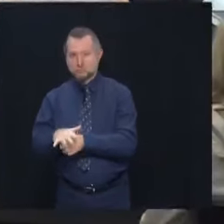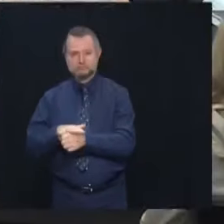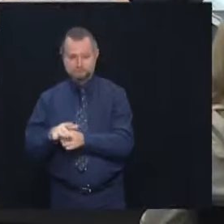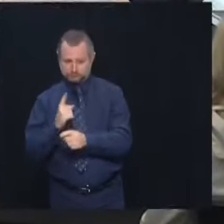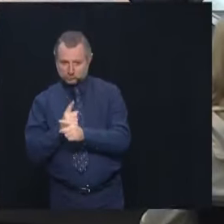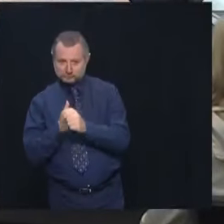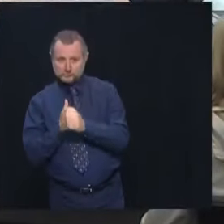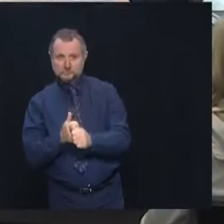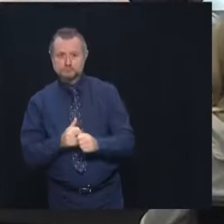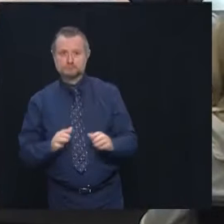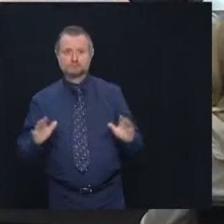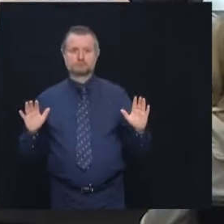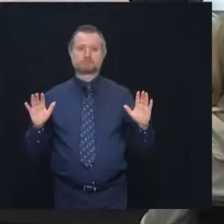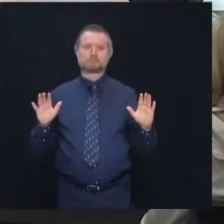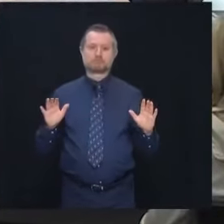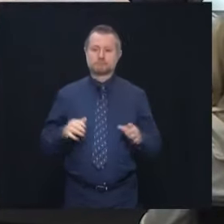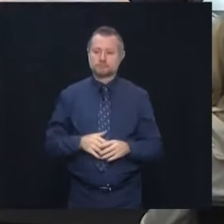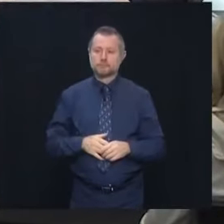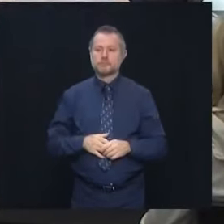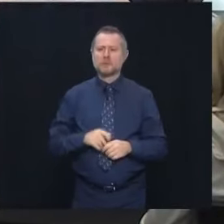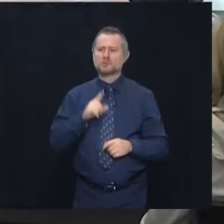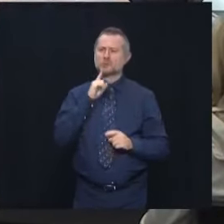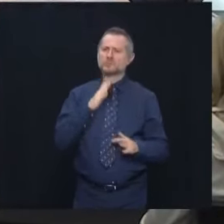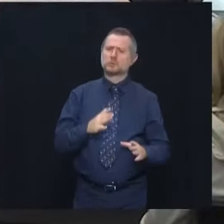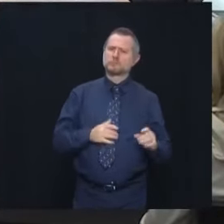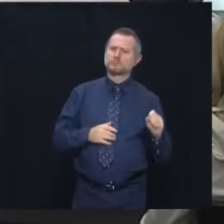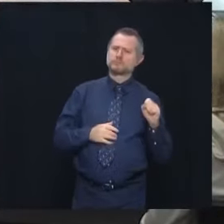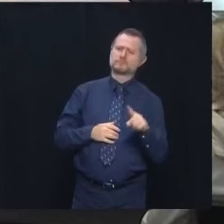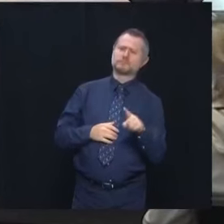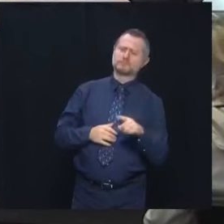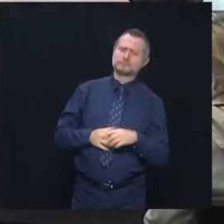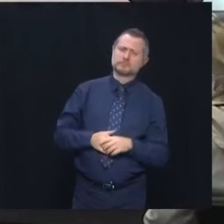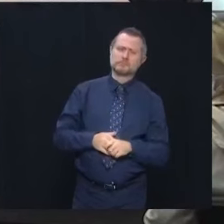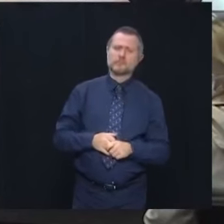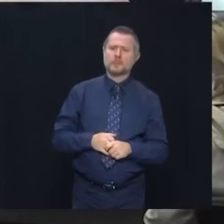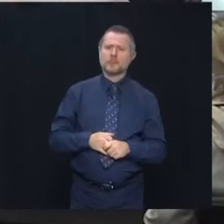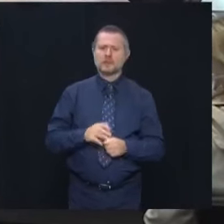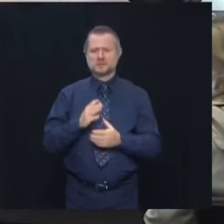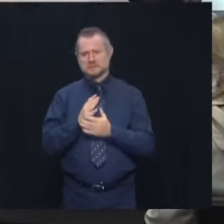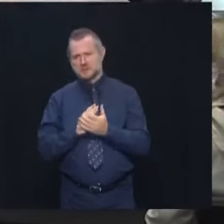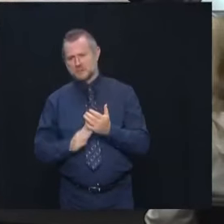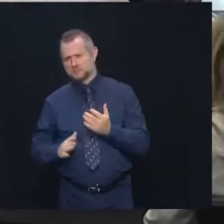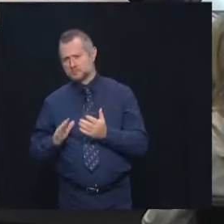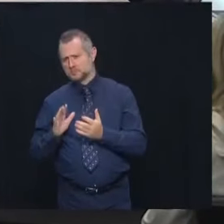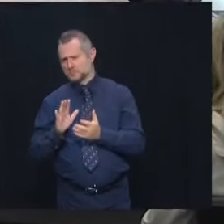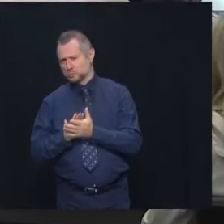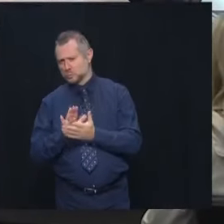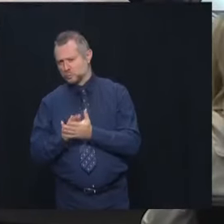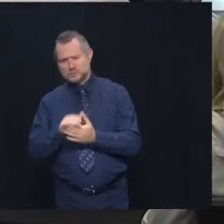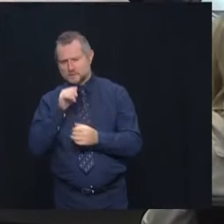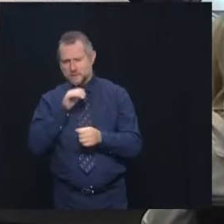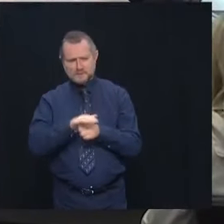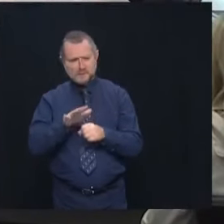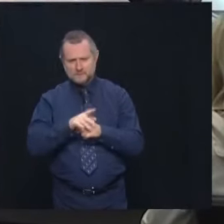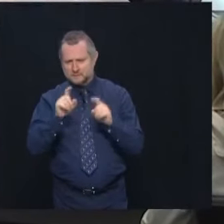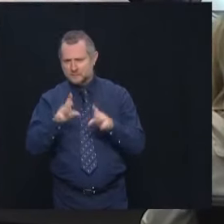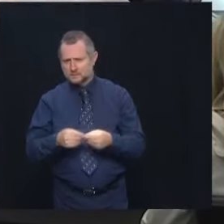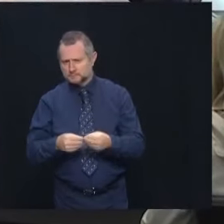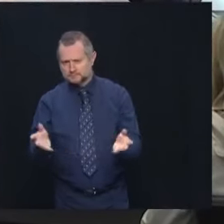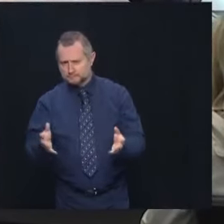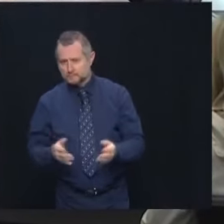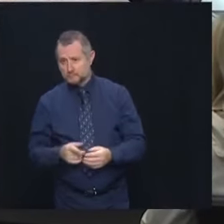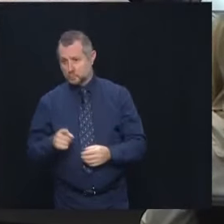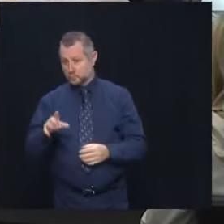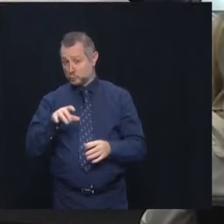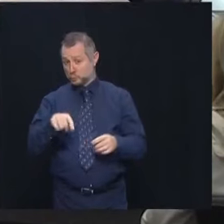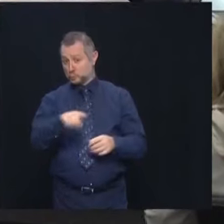Governor, if you're saying you don't have enough data from some schools and that some schools aren't testing enough or don't have the adequate capacity, should those schools